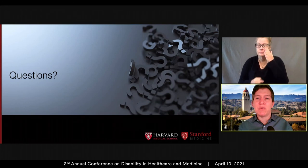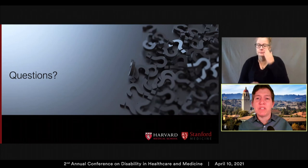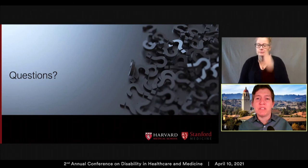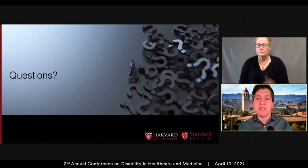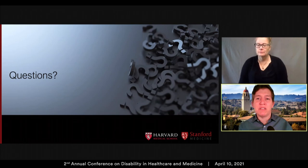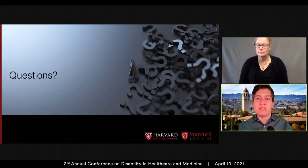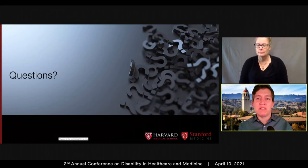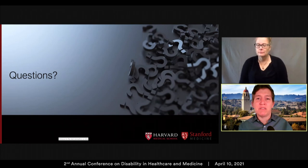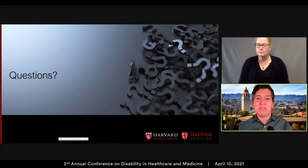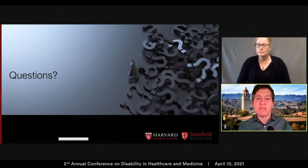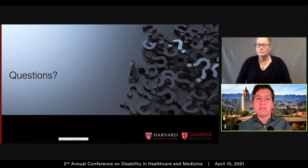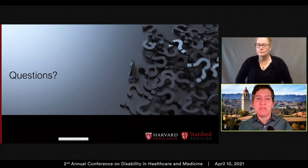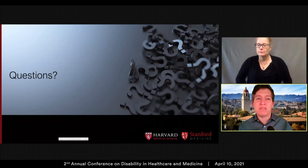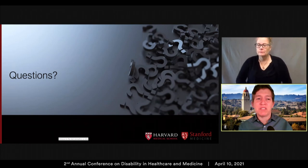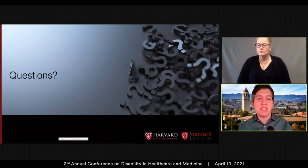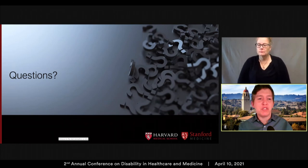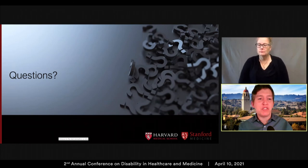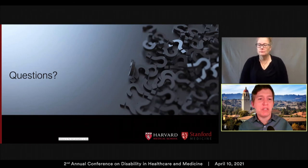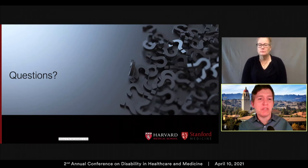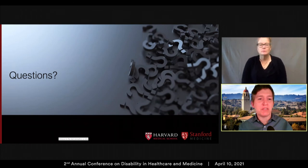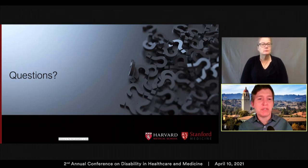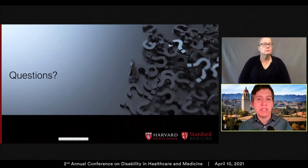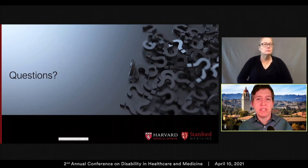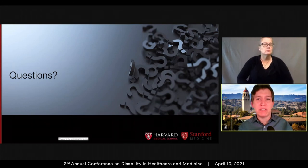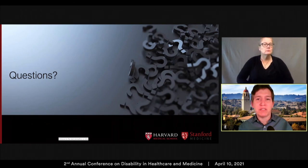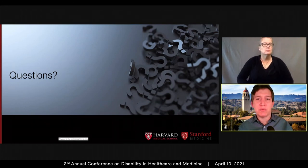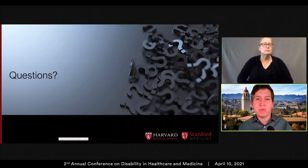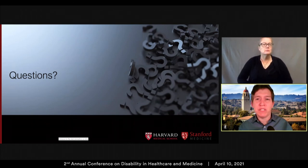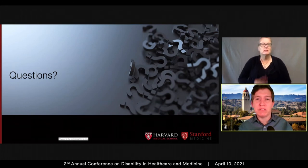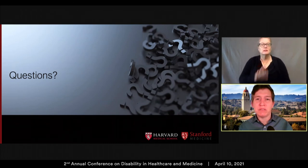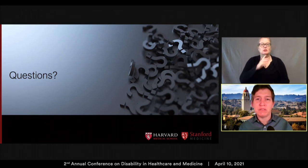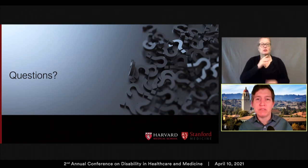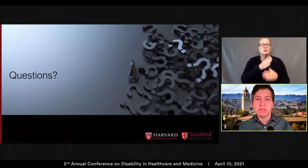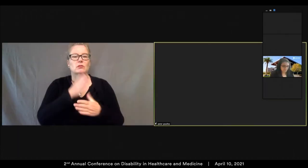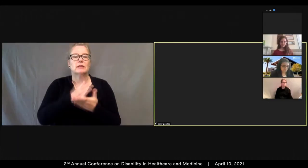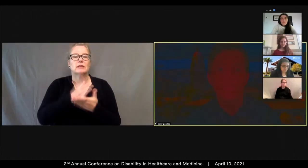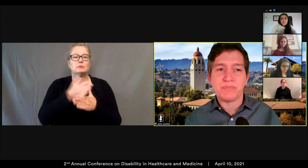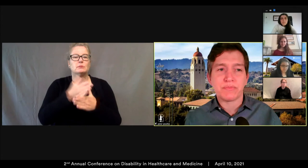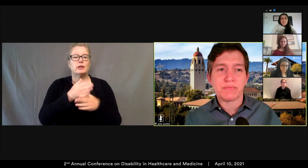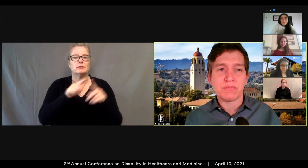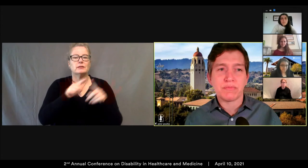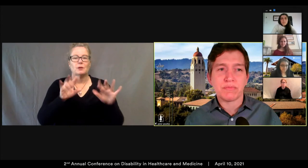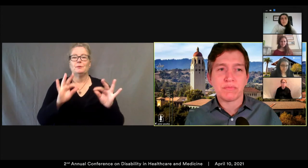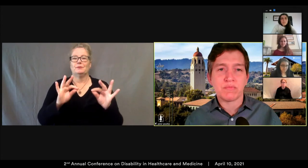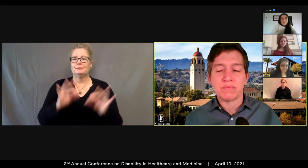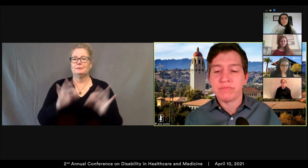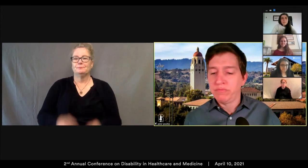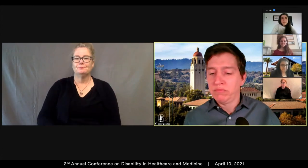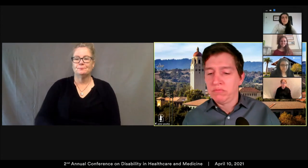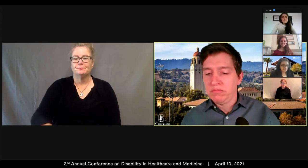I think we can unshare the screen at this point.